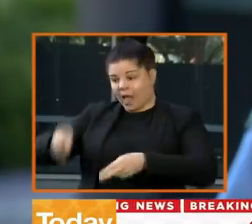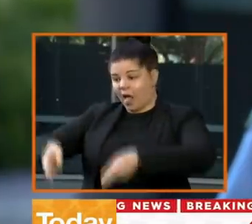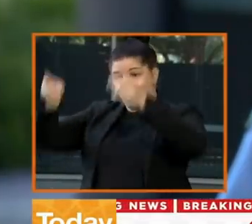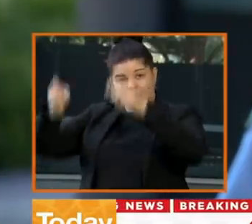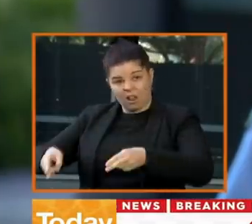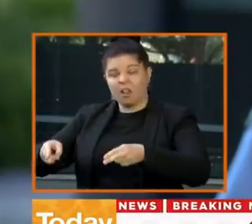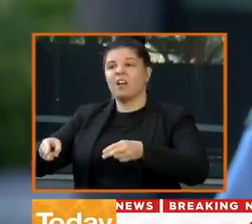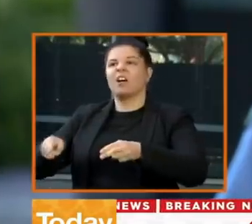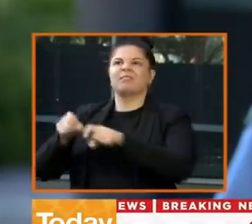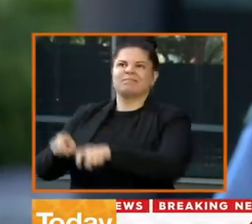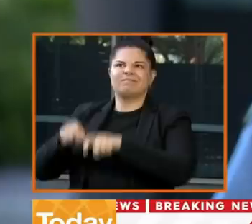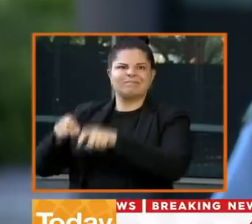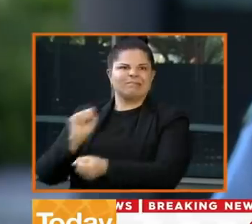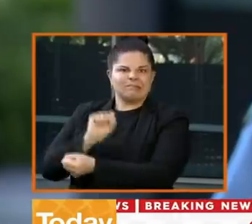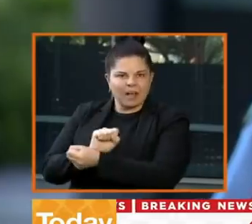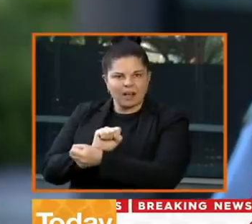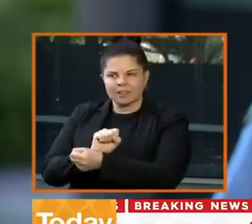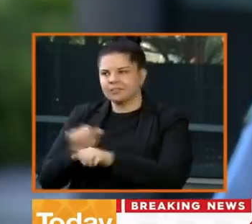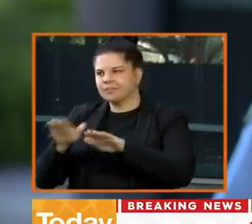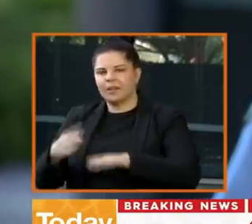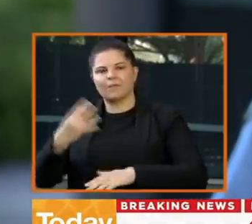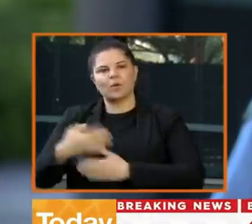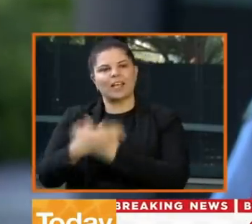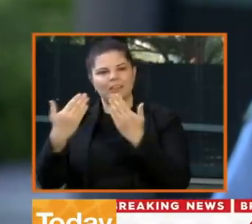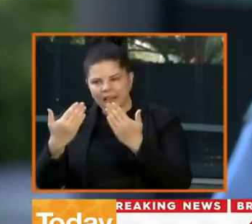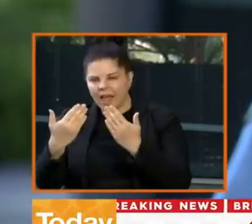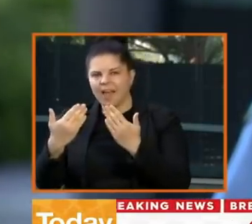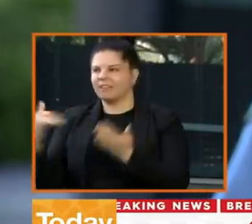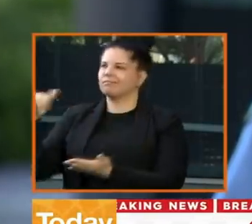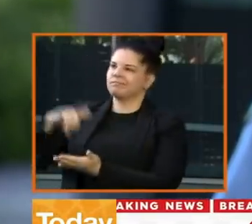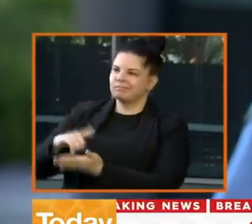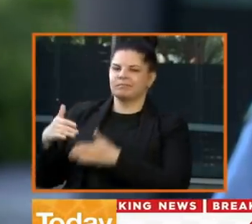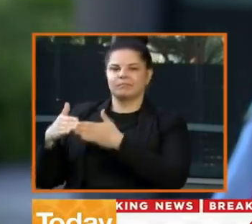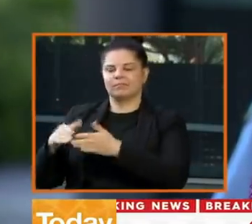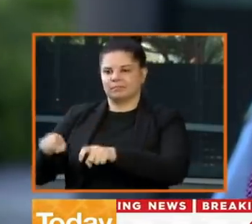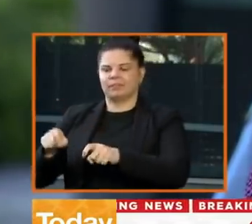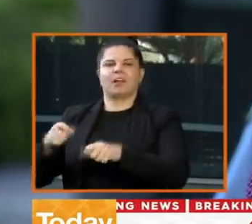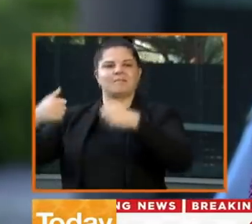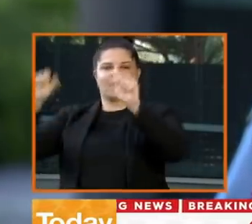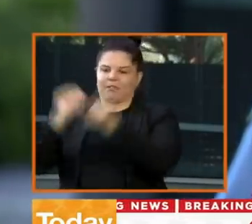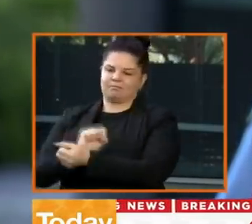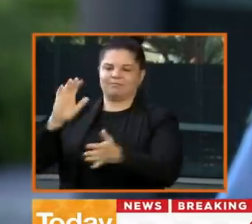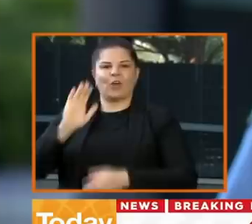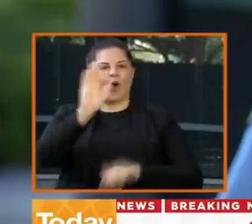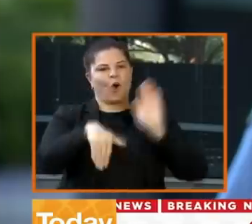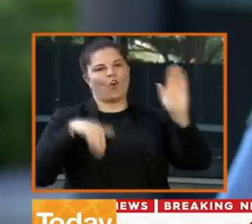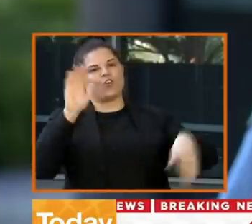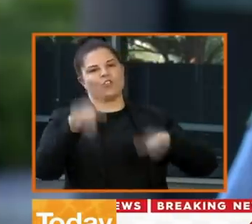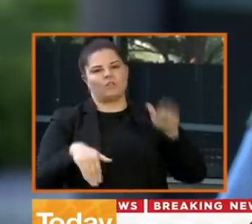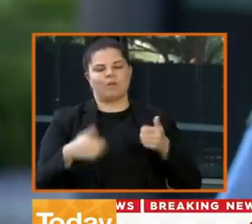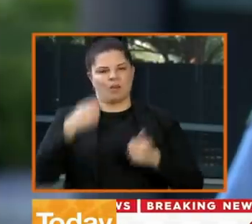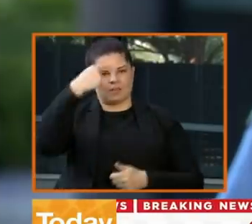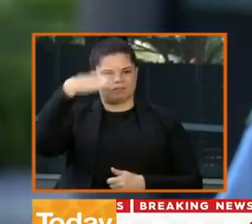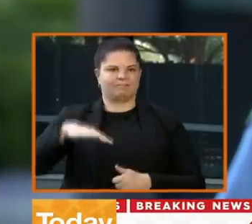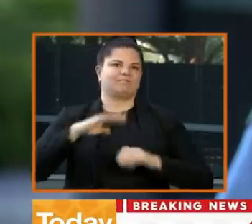nearly 3,000 people that were previously quarantined as overseas travellers were allowed to go out and go home, which is a huge relief for